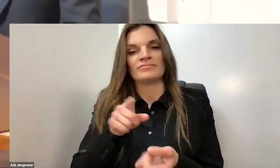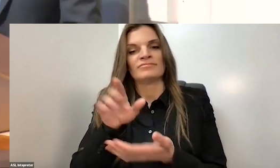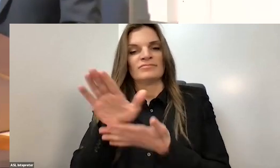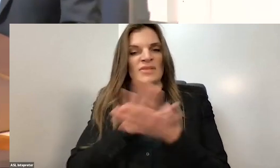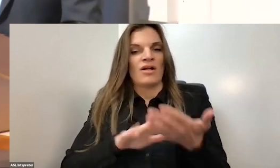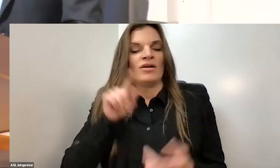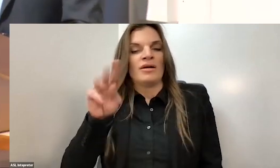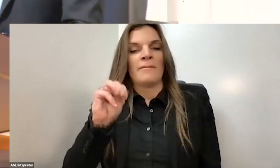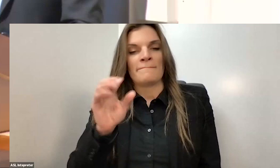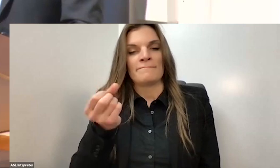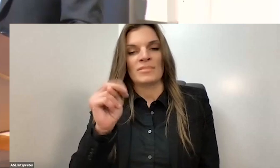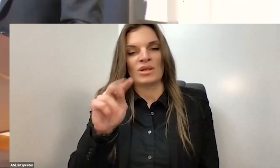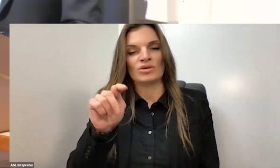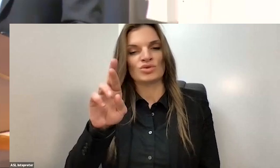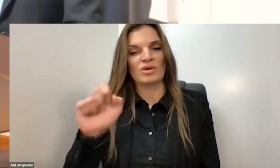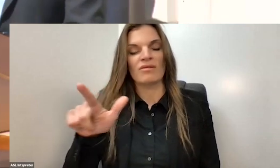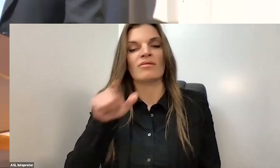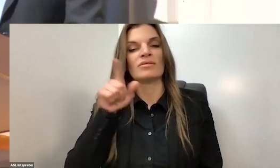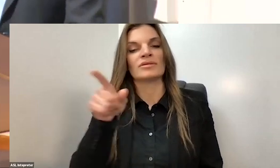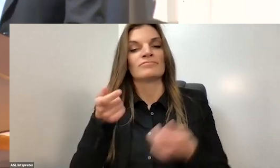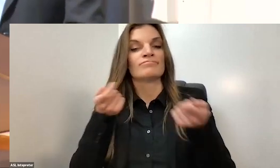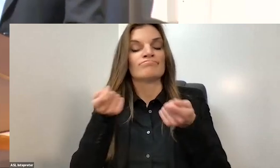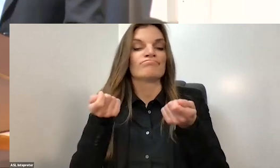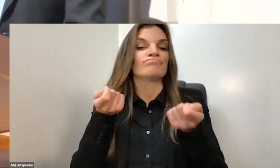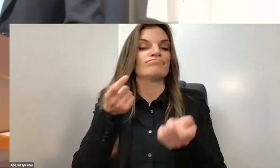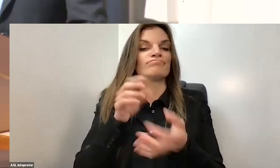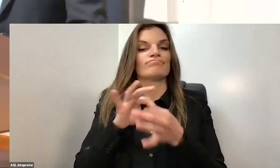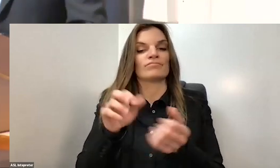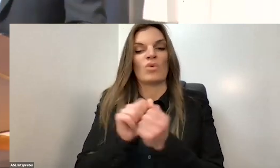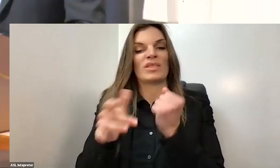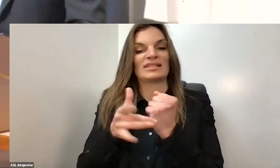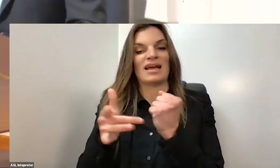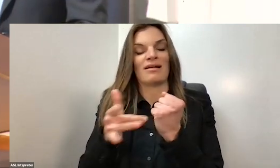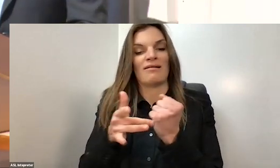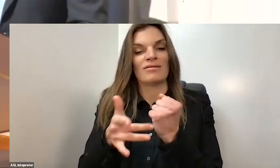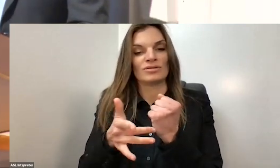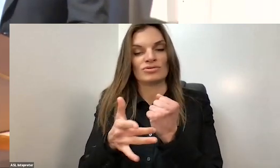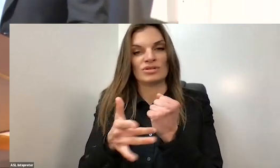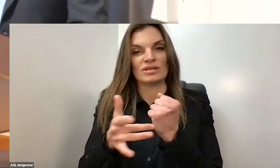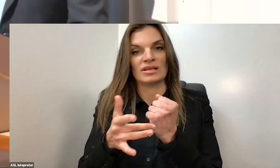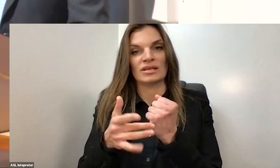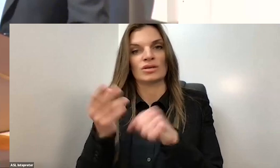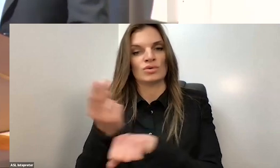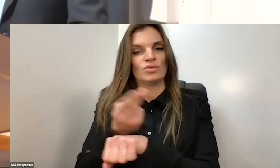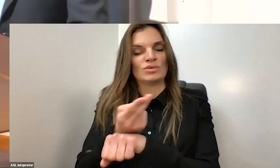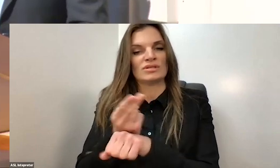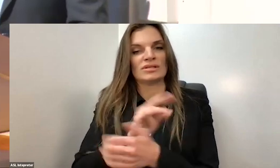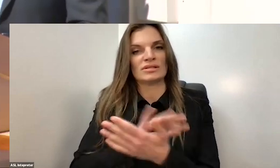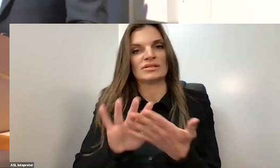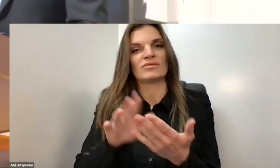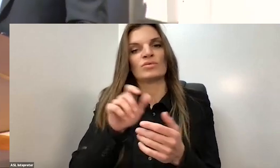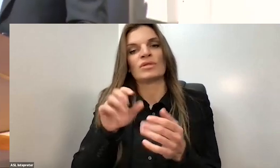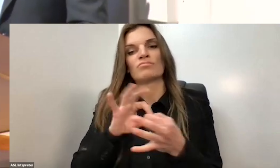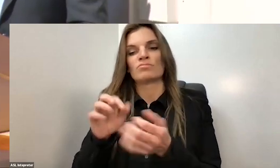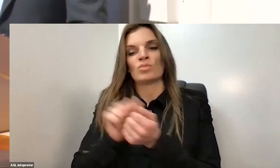Montreal, where he has been conducting and publishing research on technology use by Canadian post-secondary students with disabilities